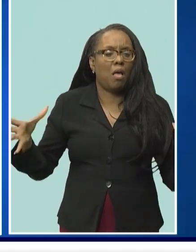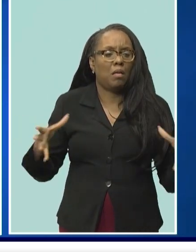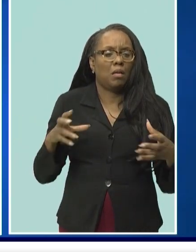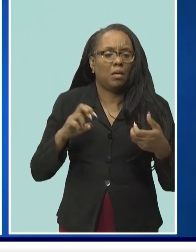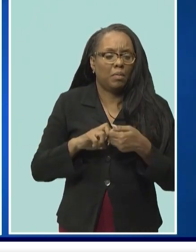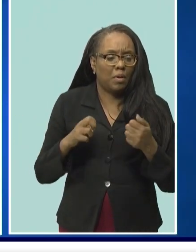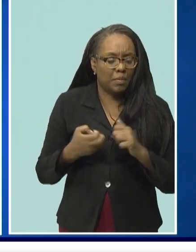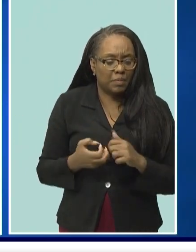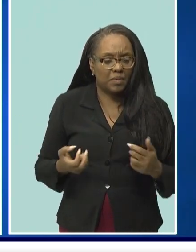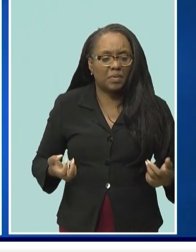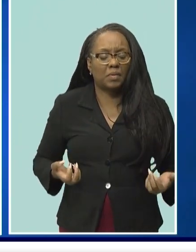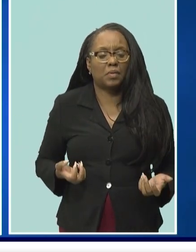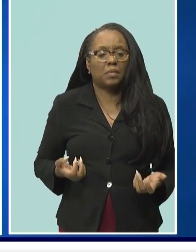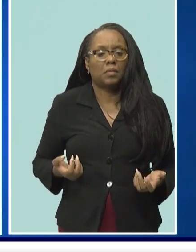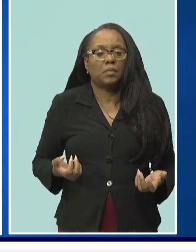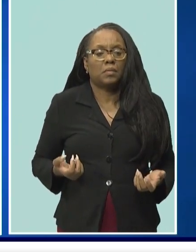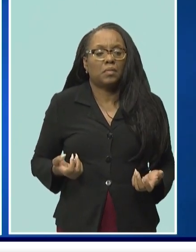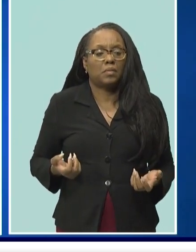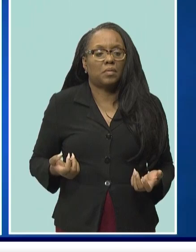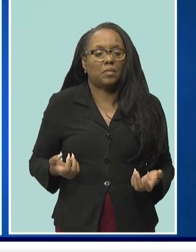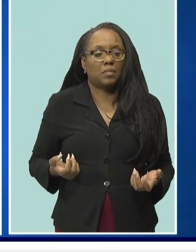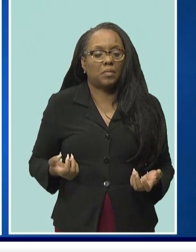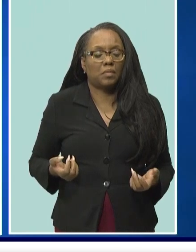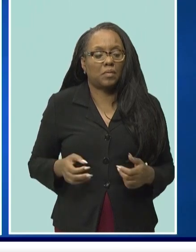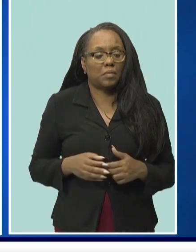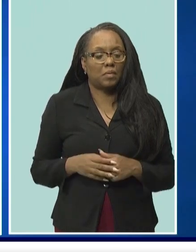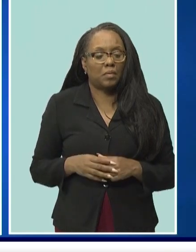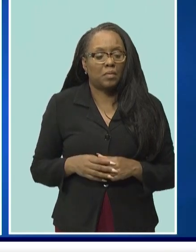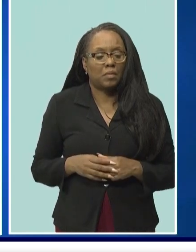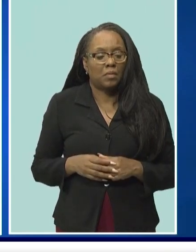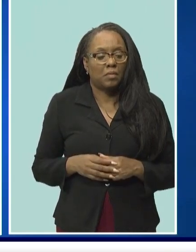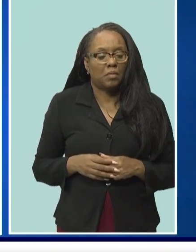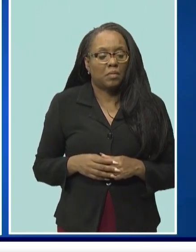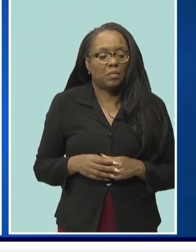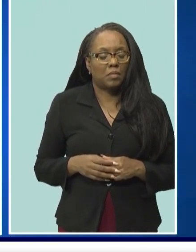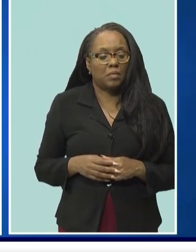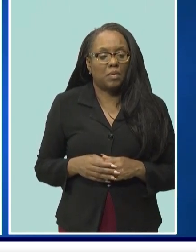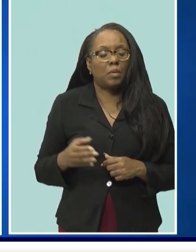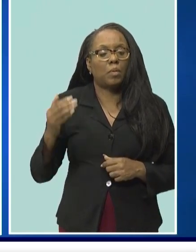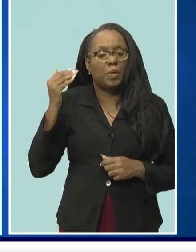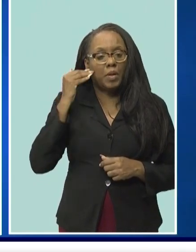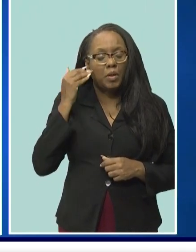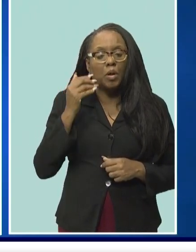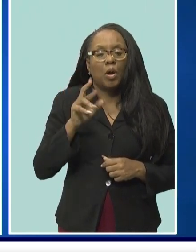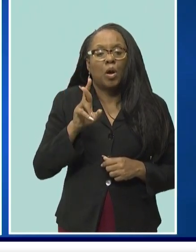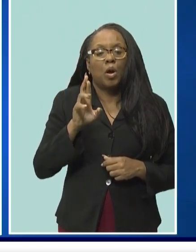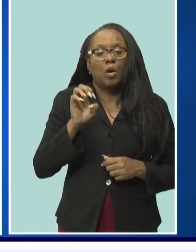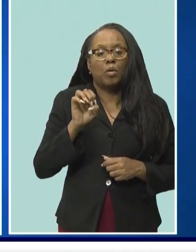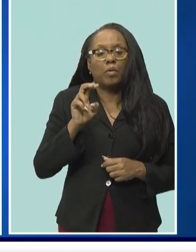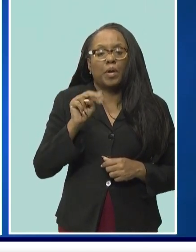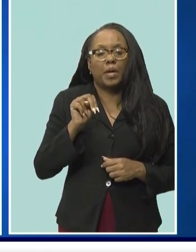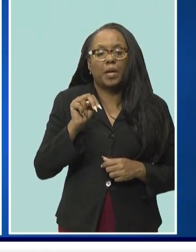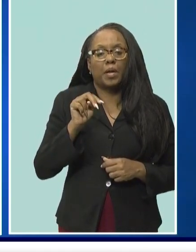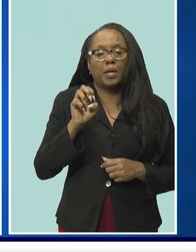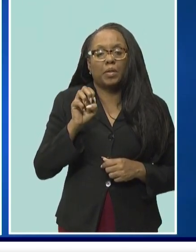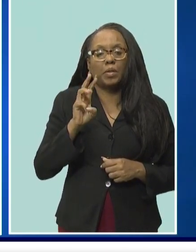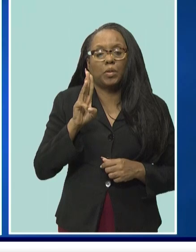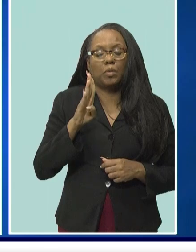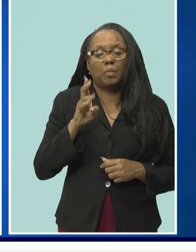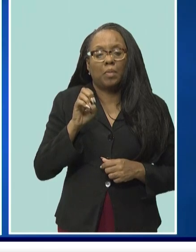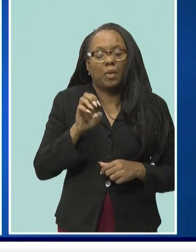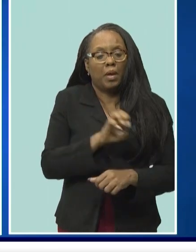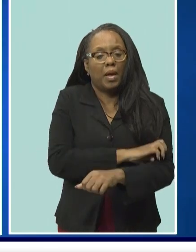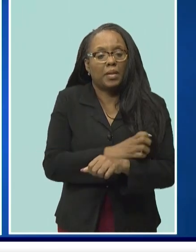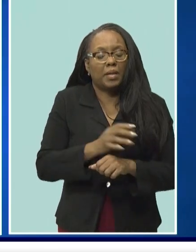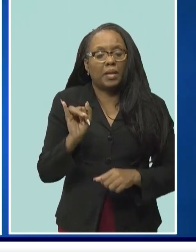possible. And so in terms of the other renewable energies such as solar and wind, you can also on the back end